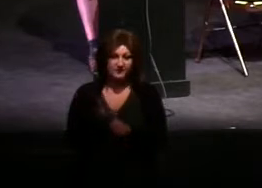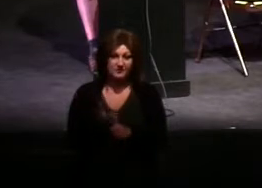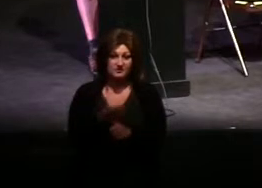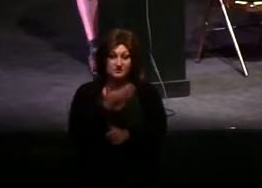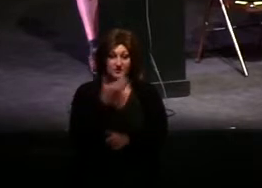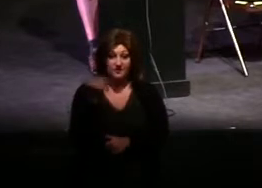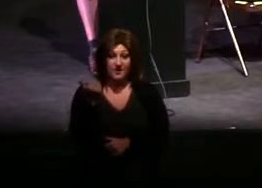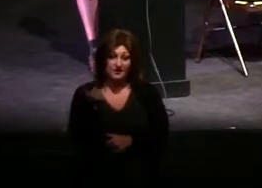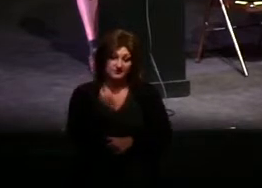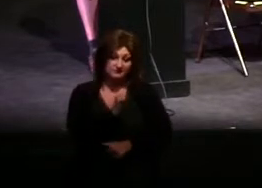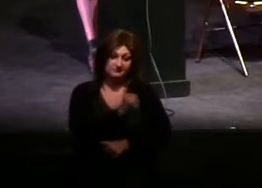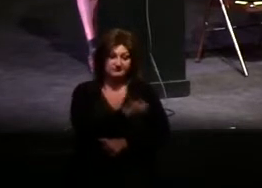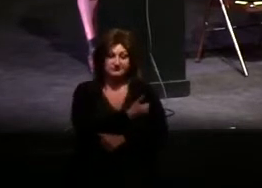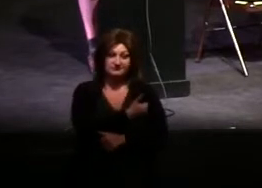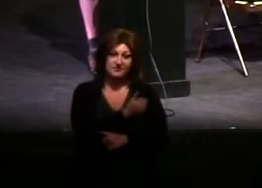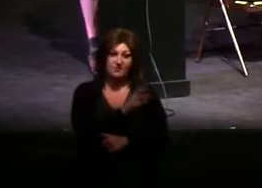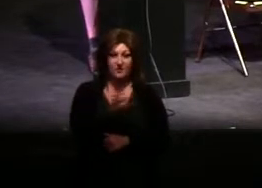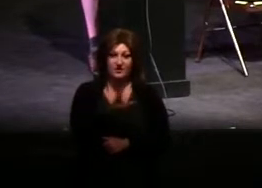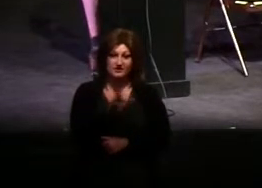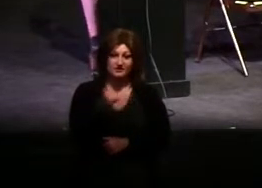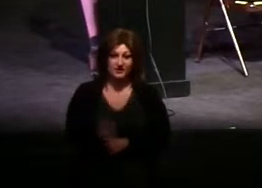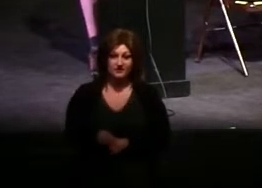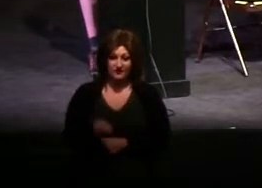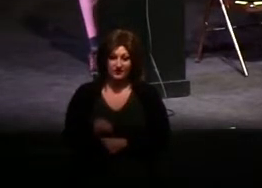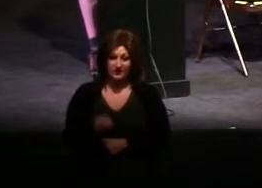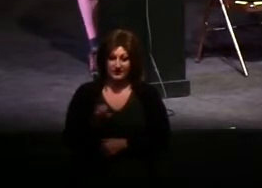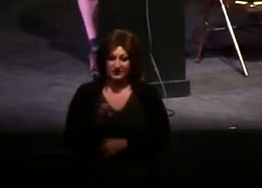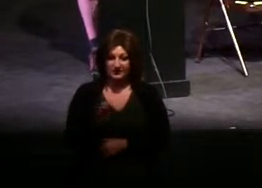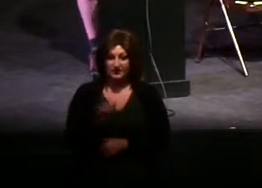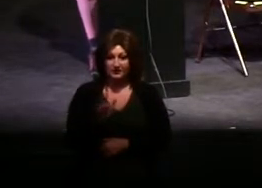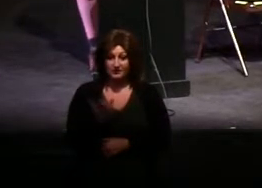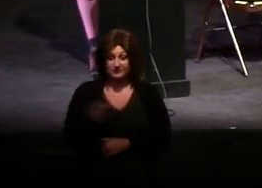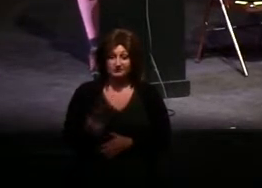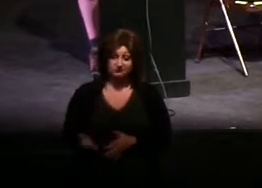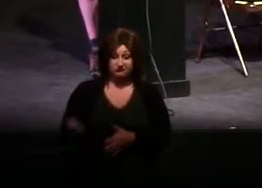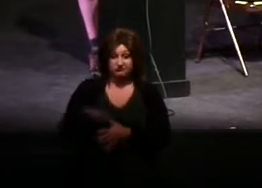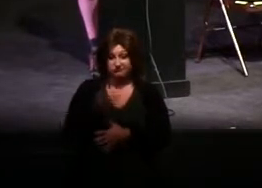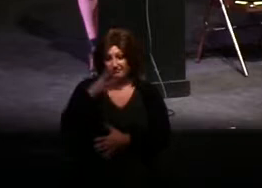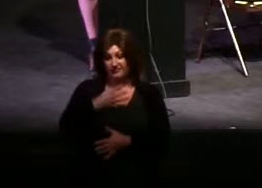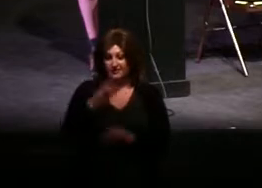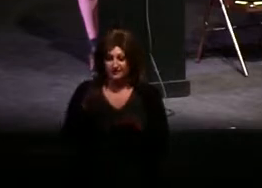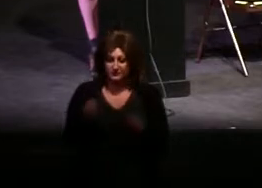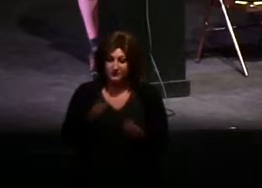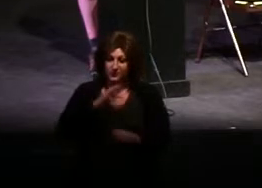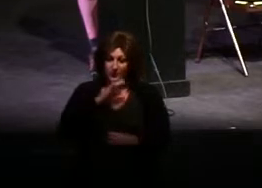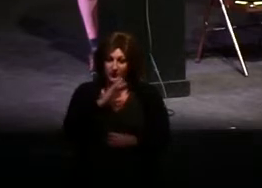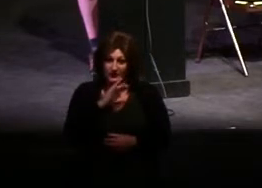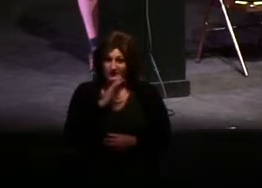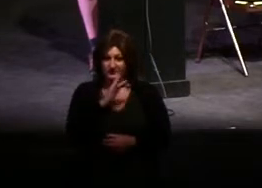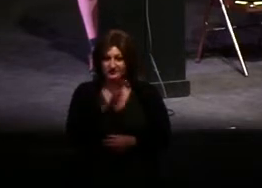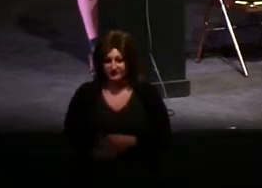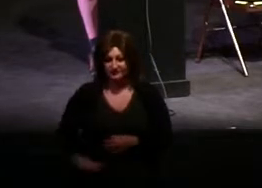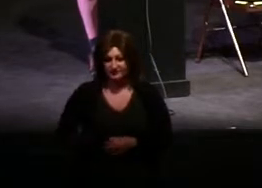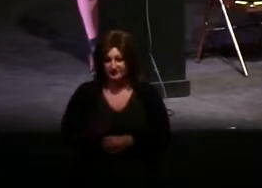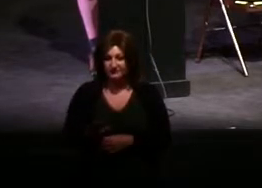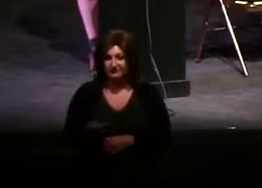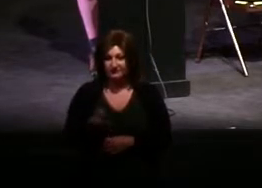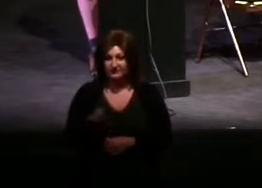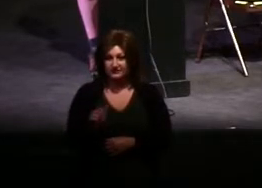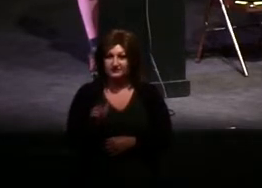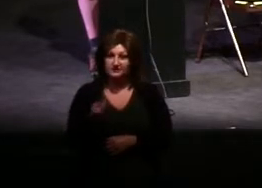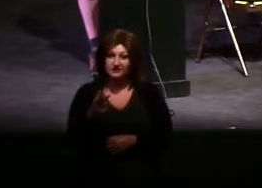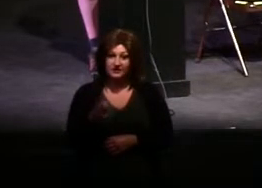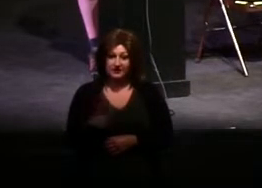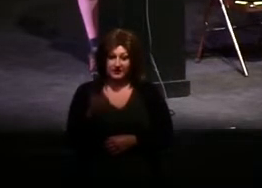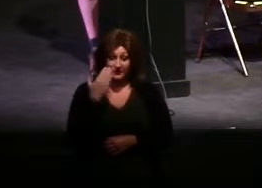according to the best authorities on West African ecology, the man on the soils of the Sahel region. He knows what